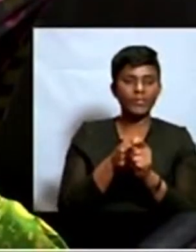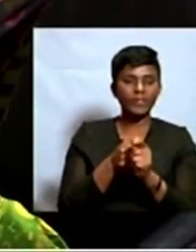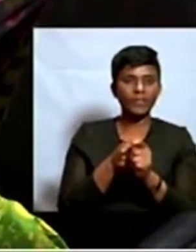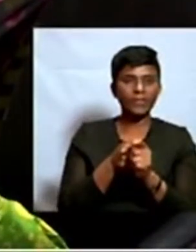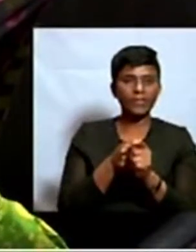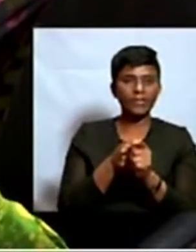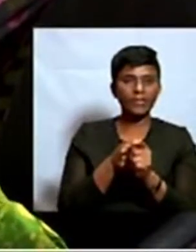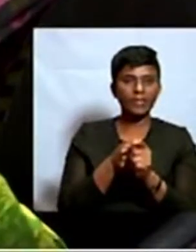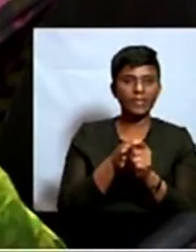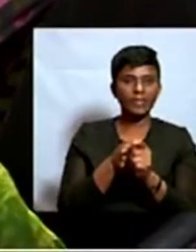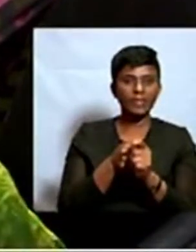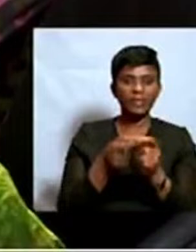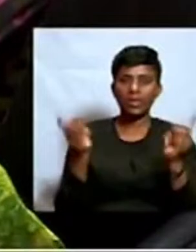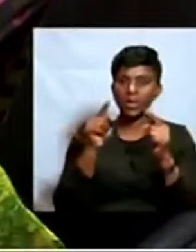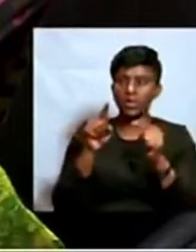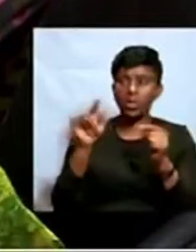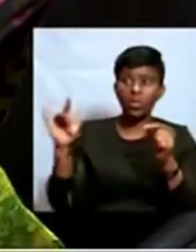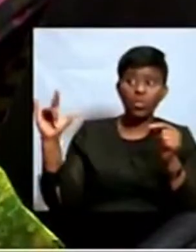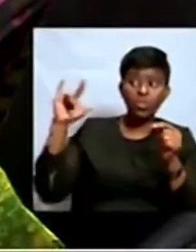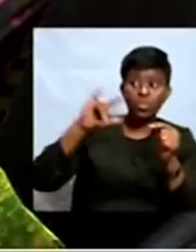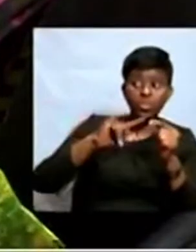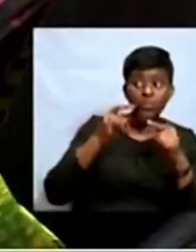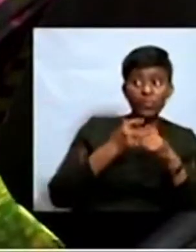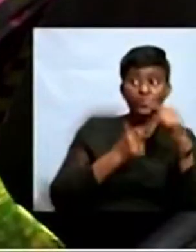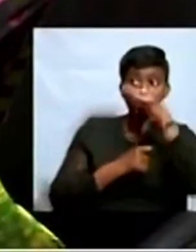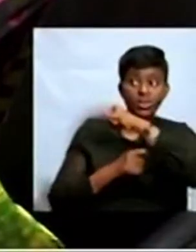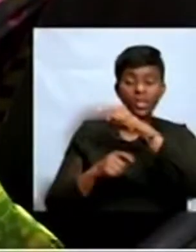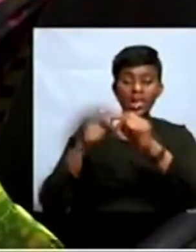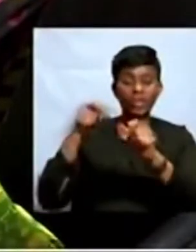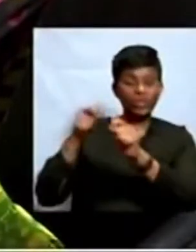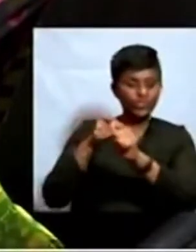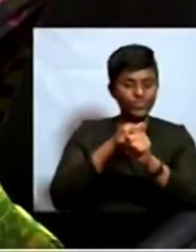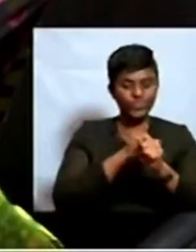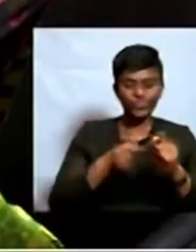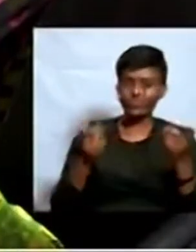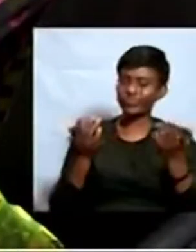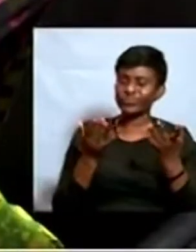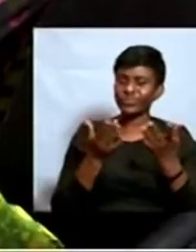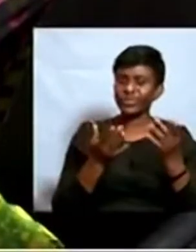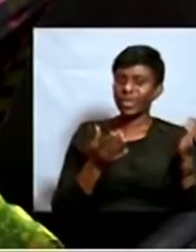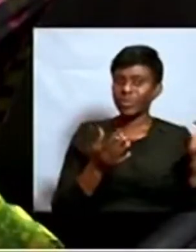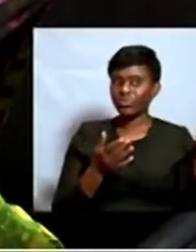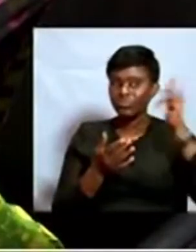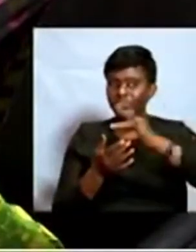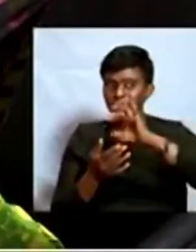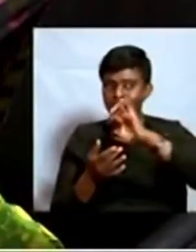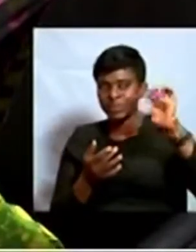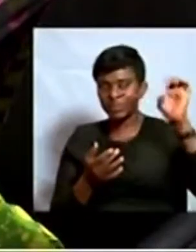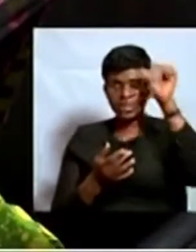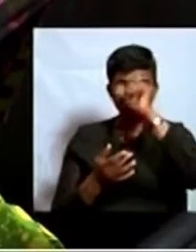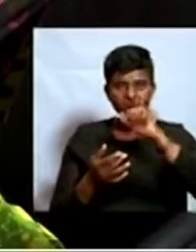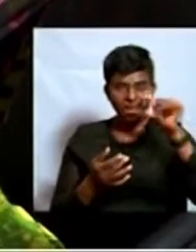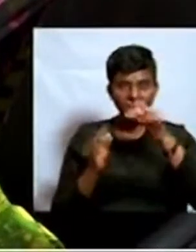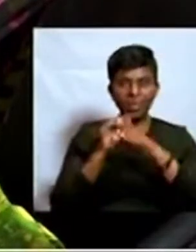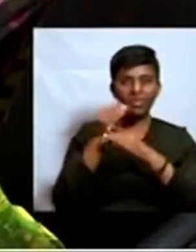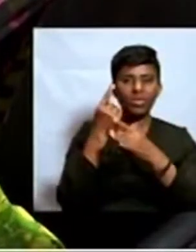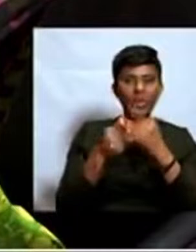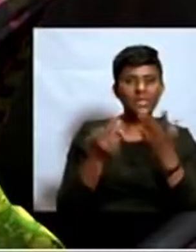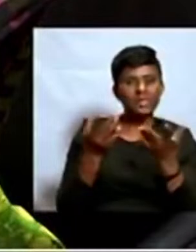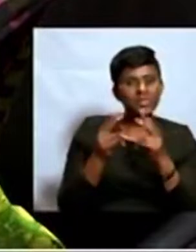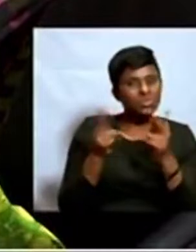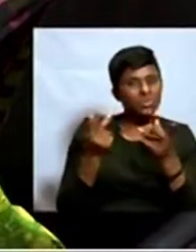Okay? But when you're coming from there, they don't do that. Whether you're coming from East Africa or what.